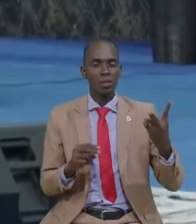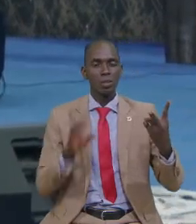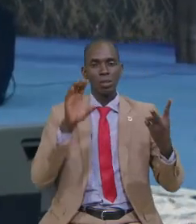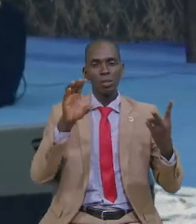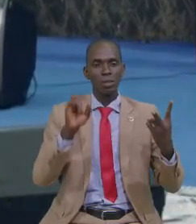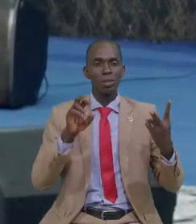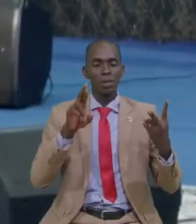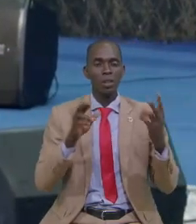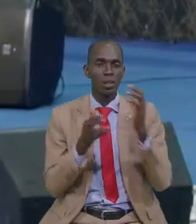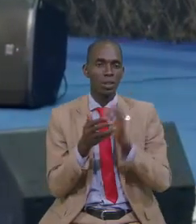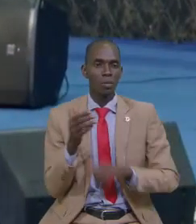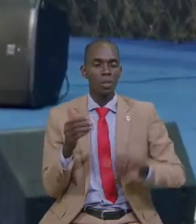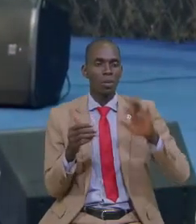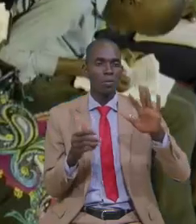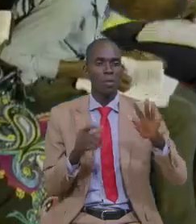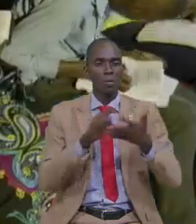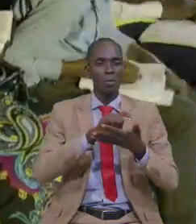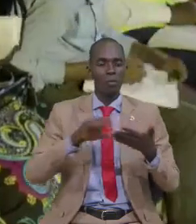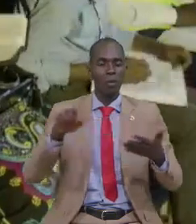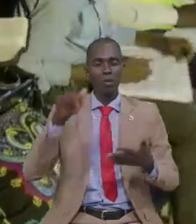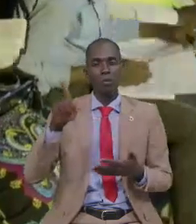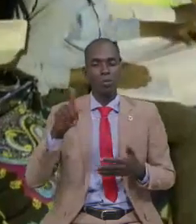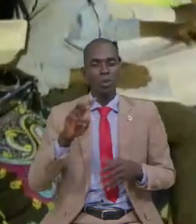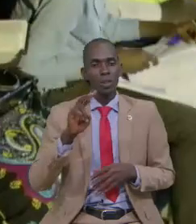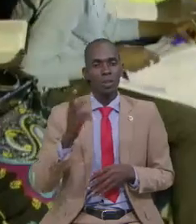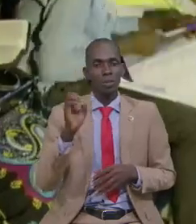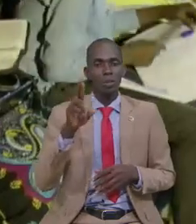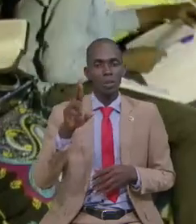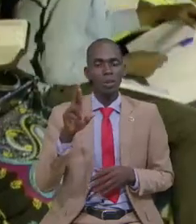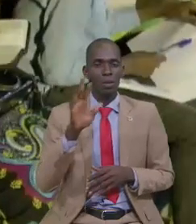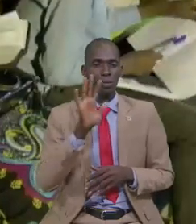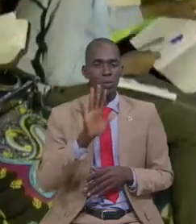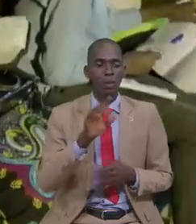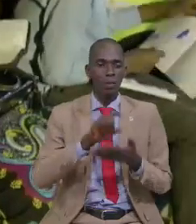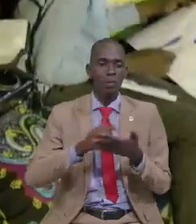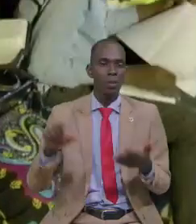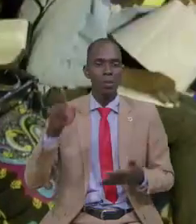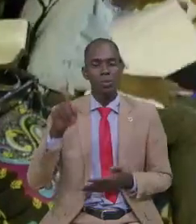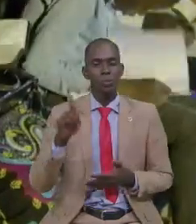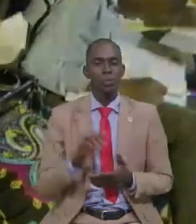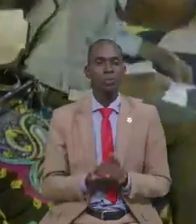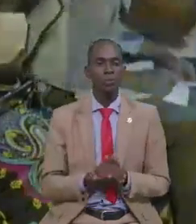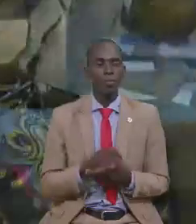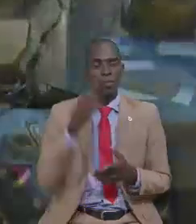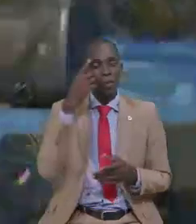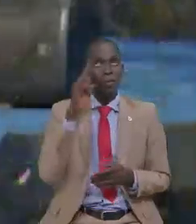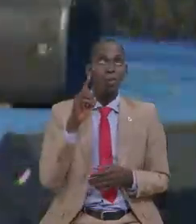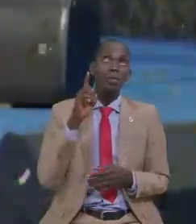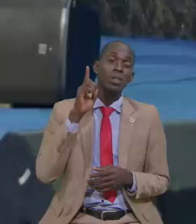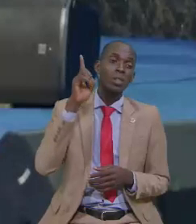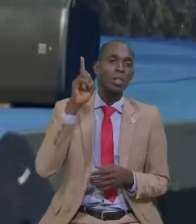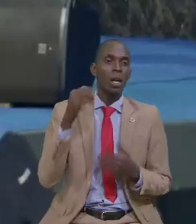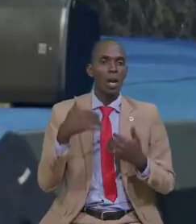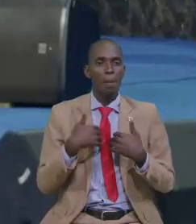5 verse 21. 2 Corinthians chapter 5 verse 21. For he has